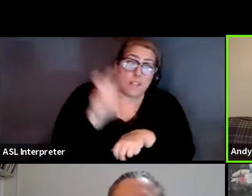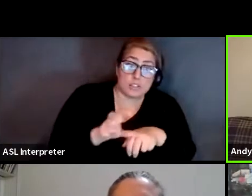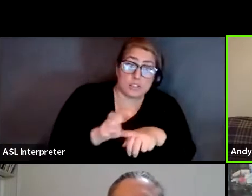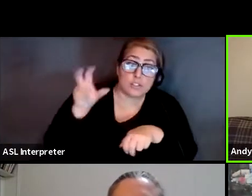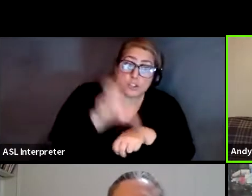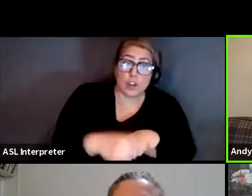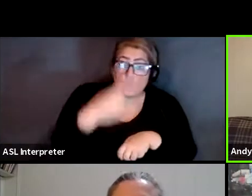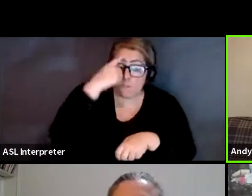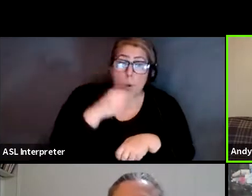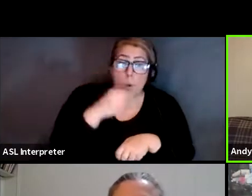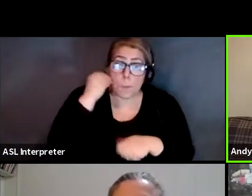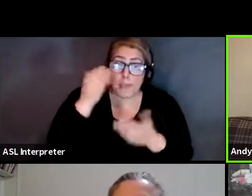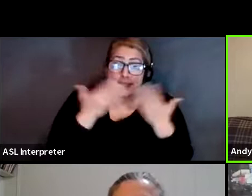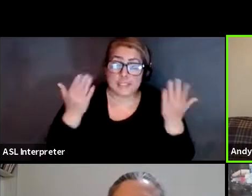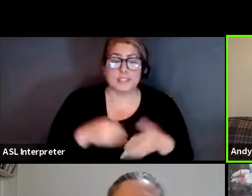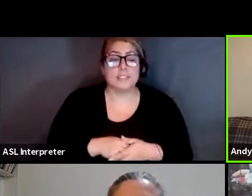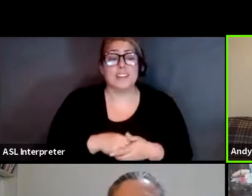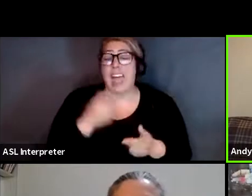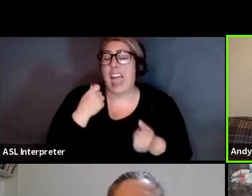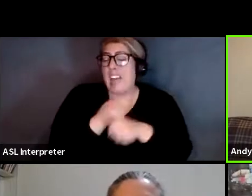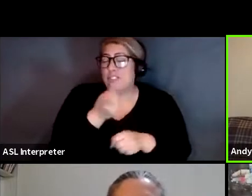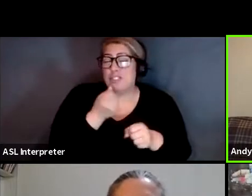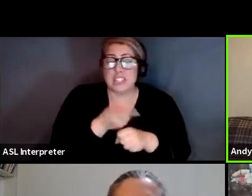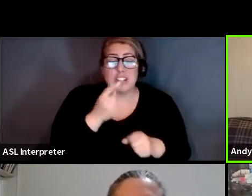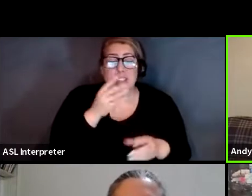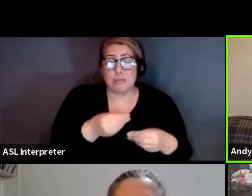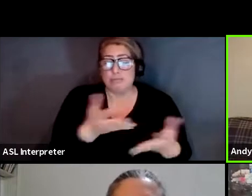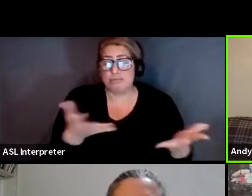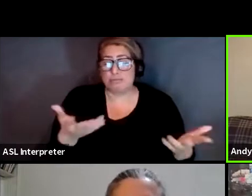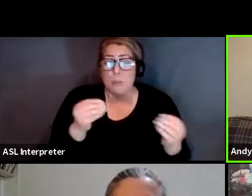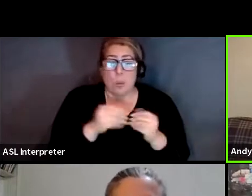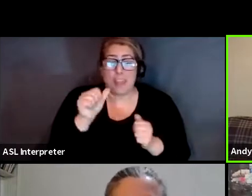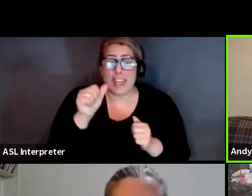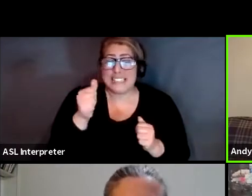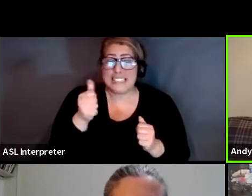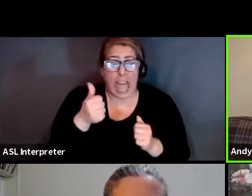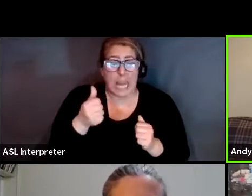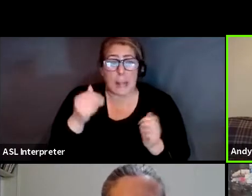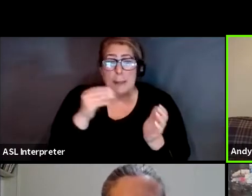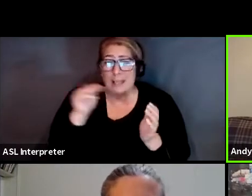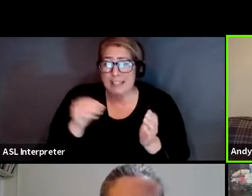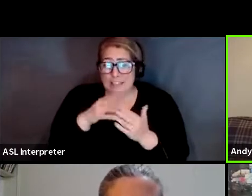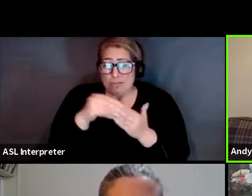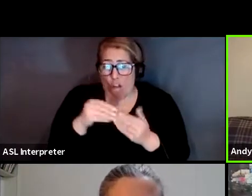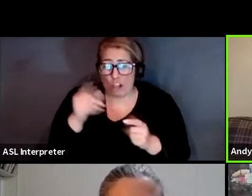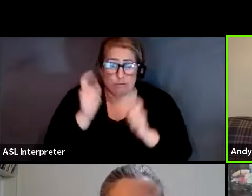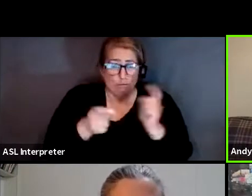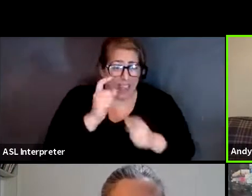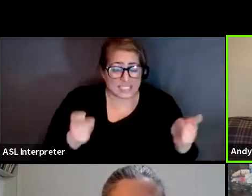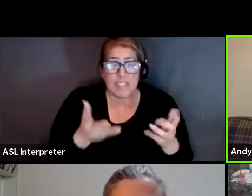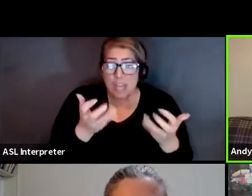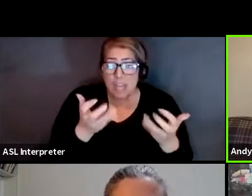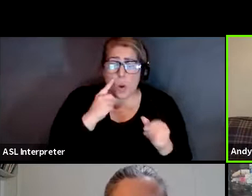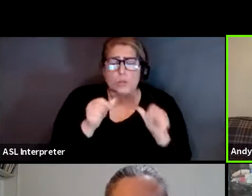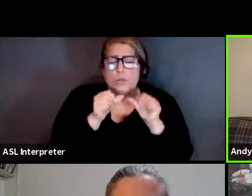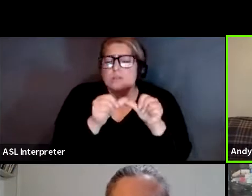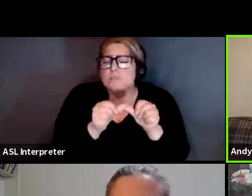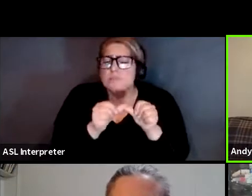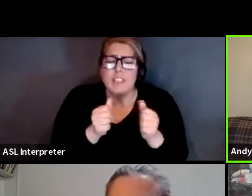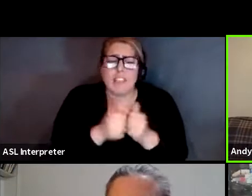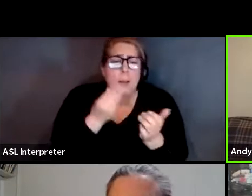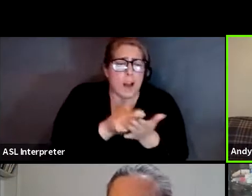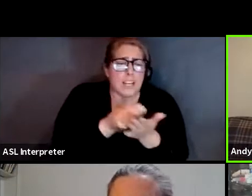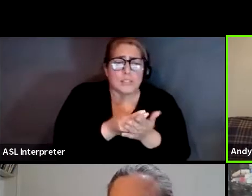out more than $10 million in grants annually and is constantly looking for ways to make their money go farther and get more